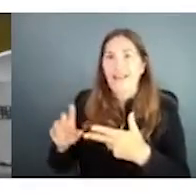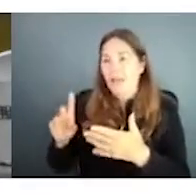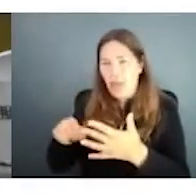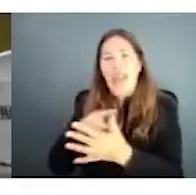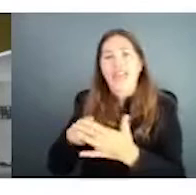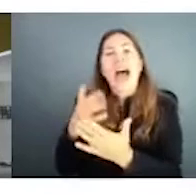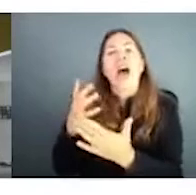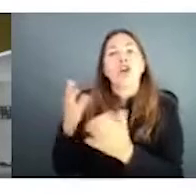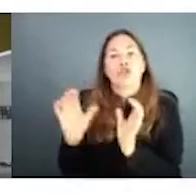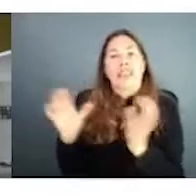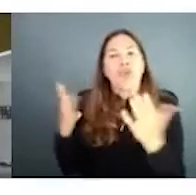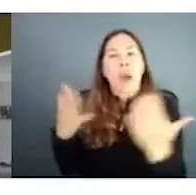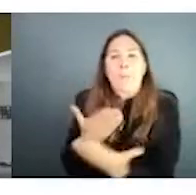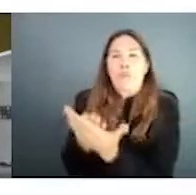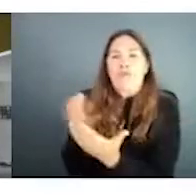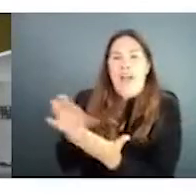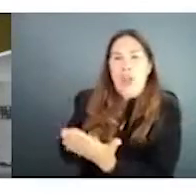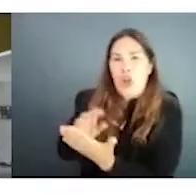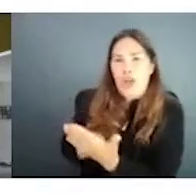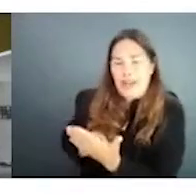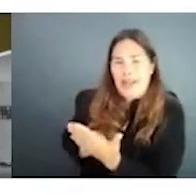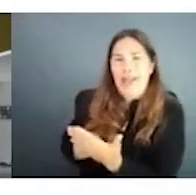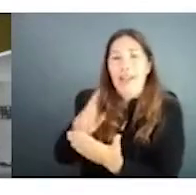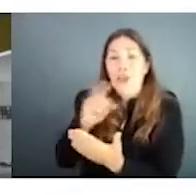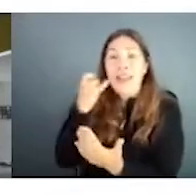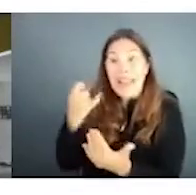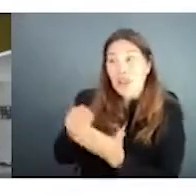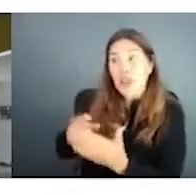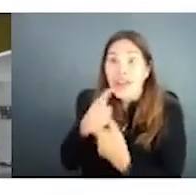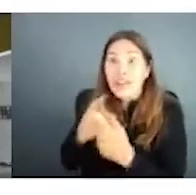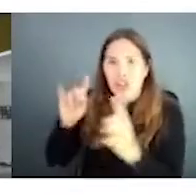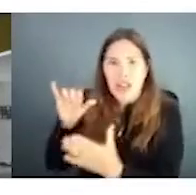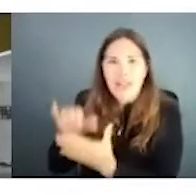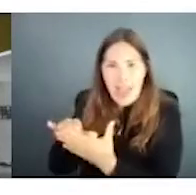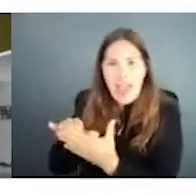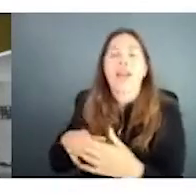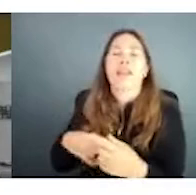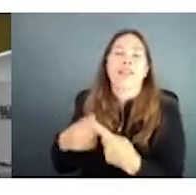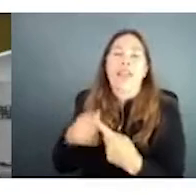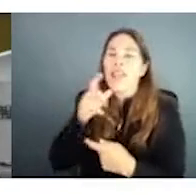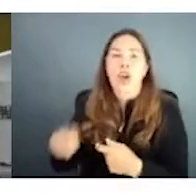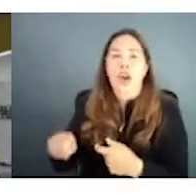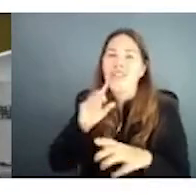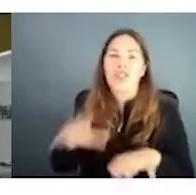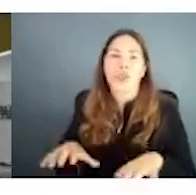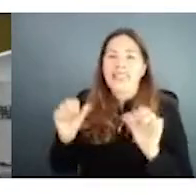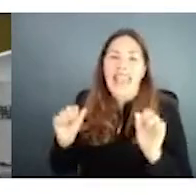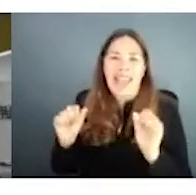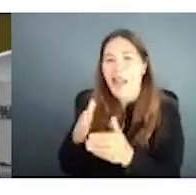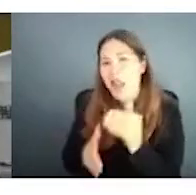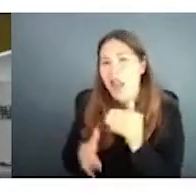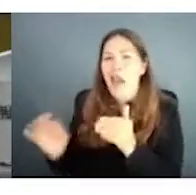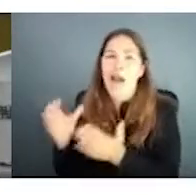of learning, right? So in theory, if the student achieves that, then they don't have to take some sort of end of